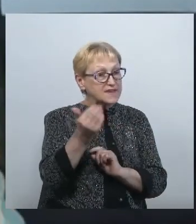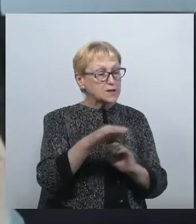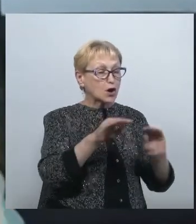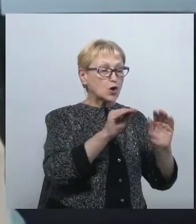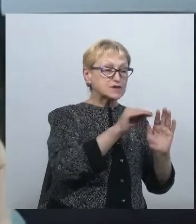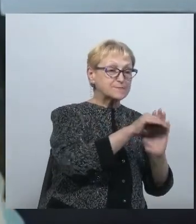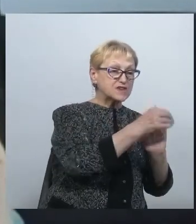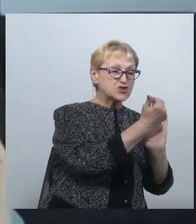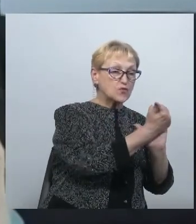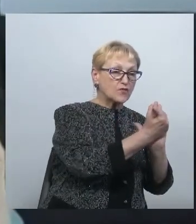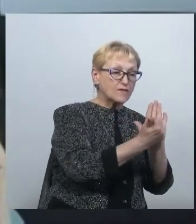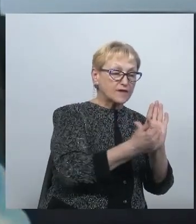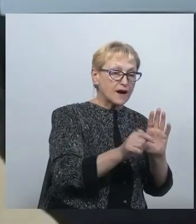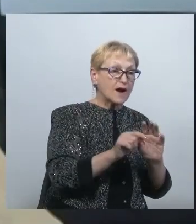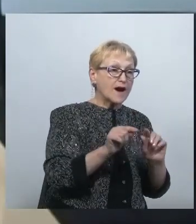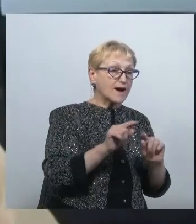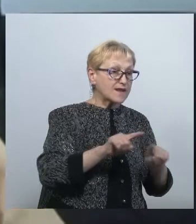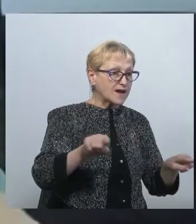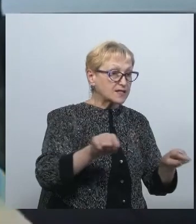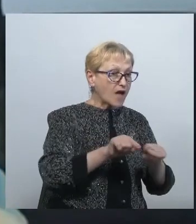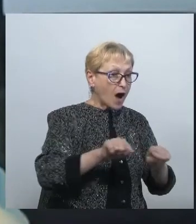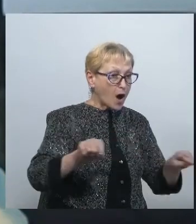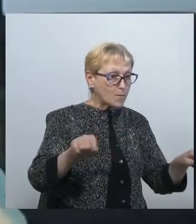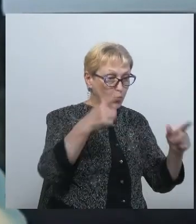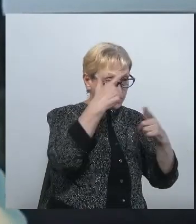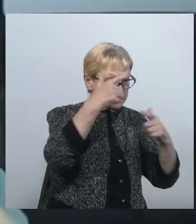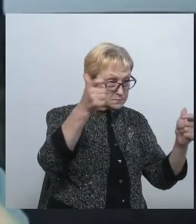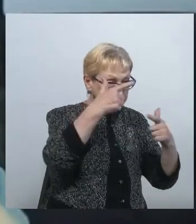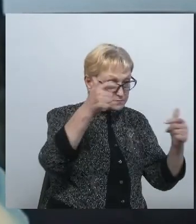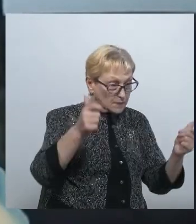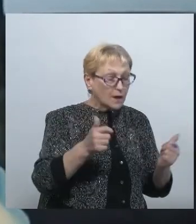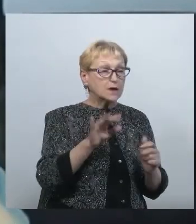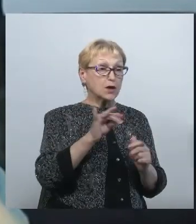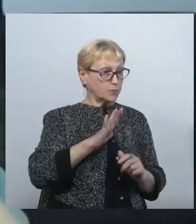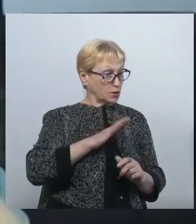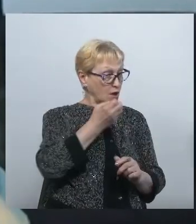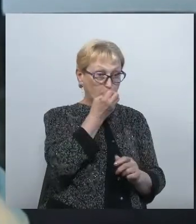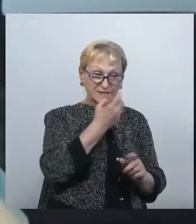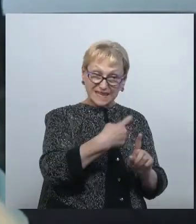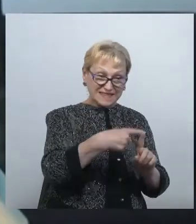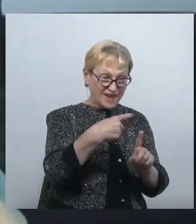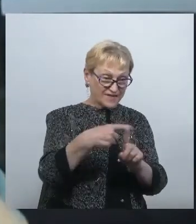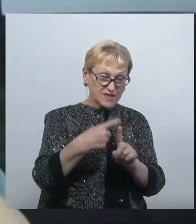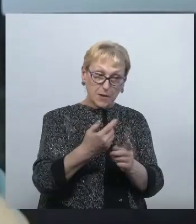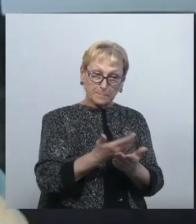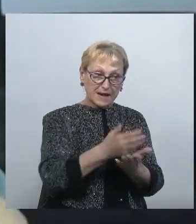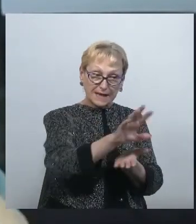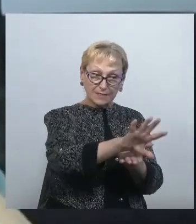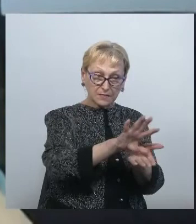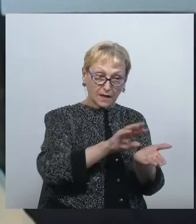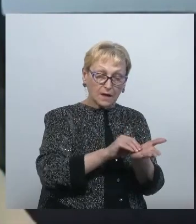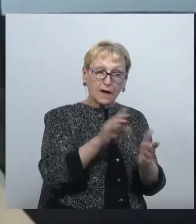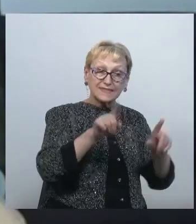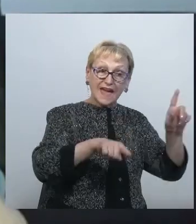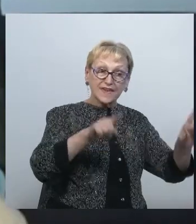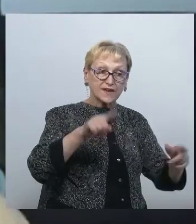to placing or not placing ads in certain media outlets. And we heard the positive